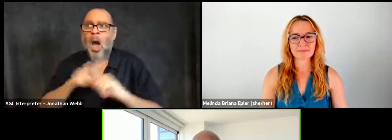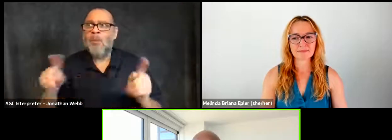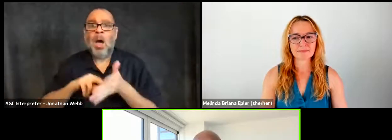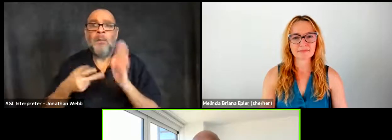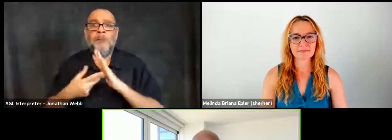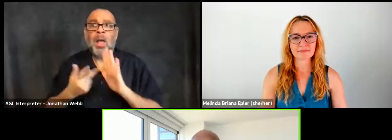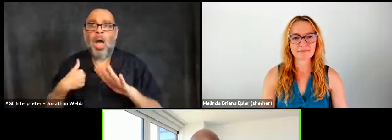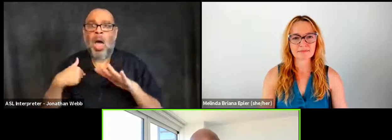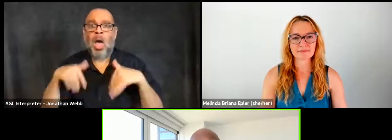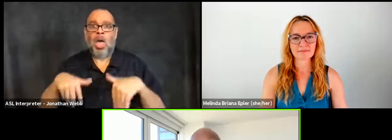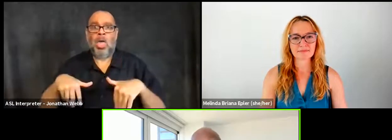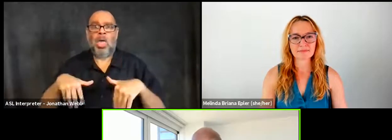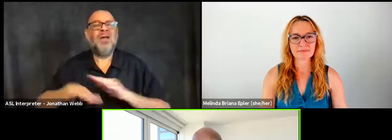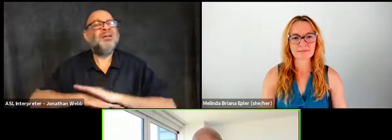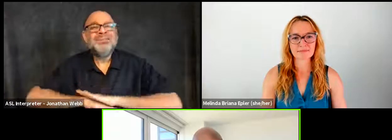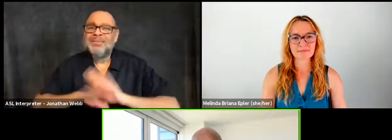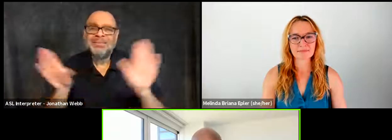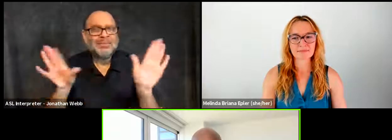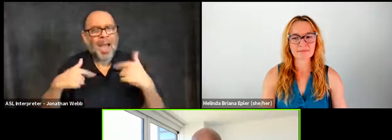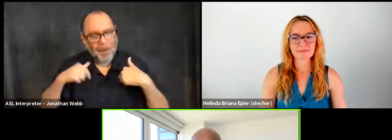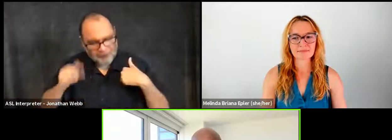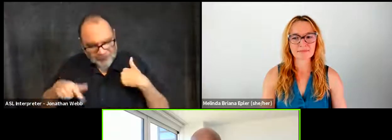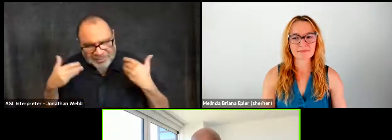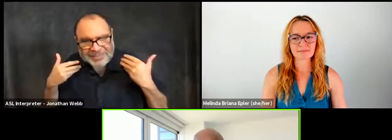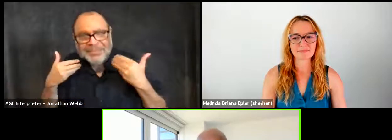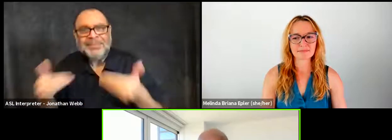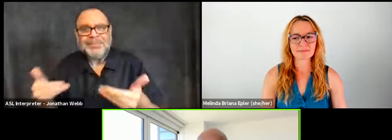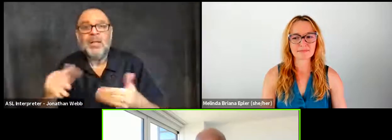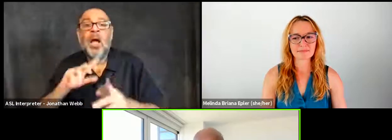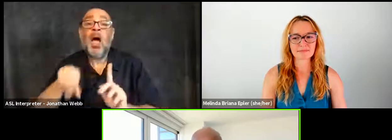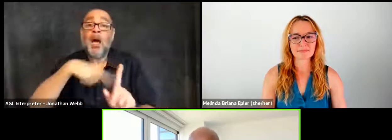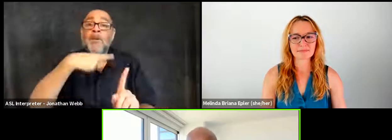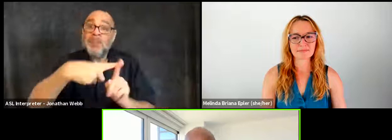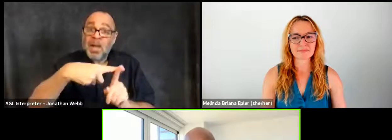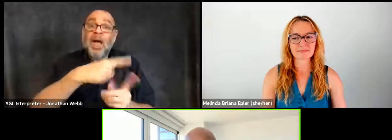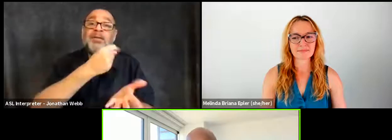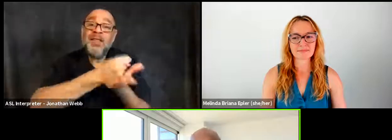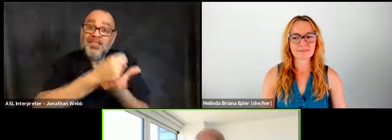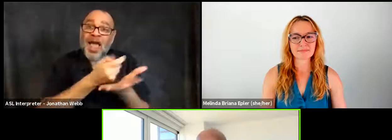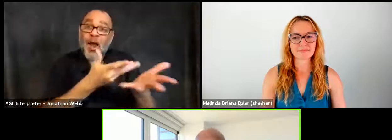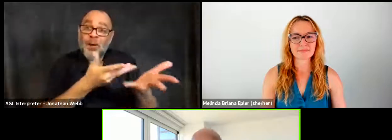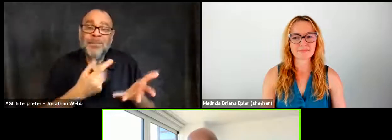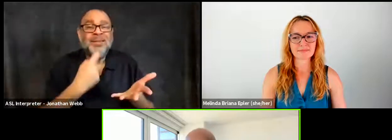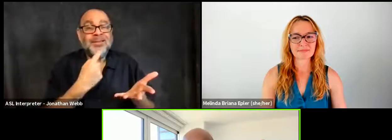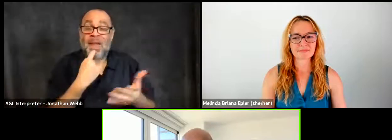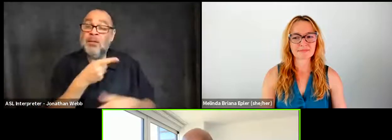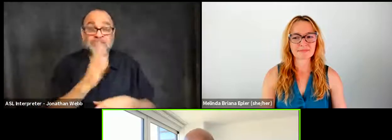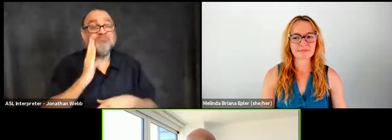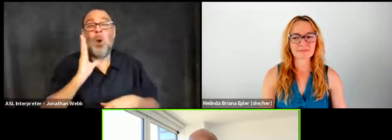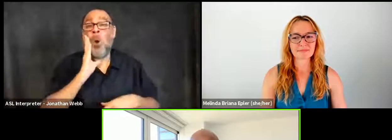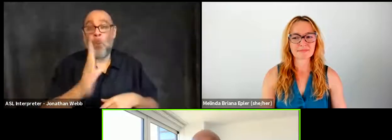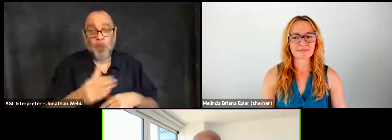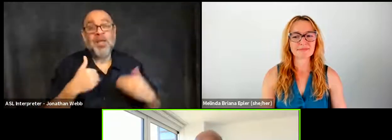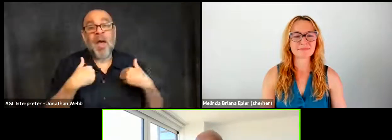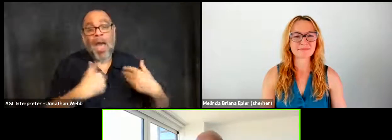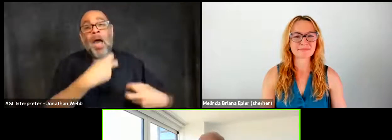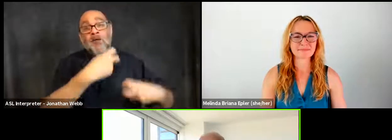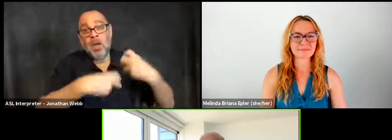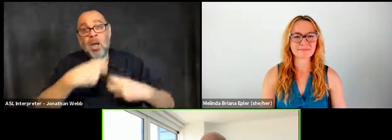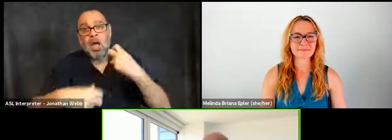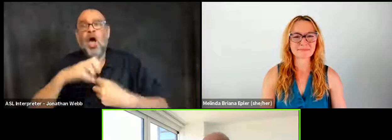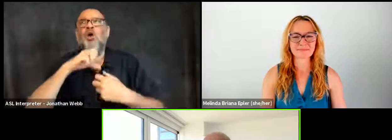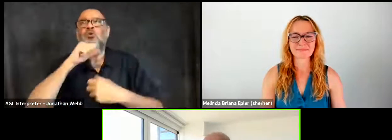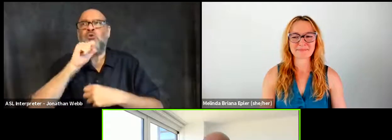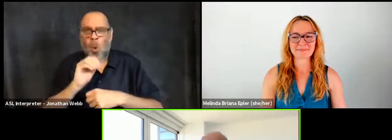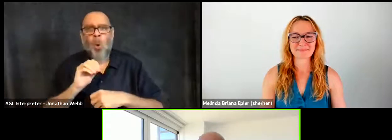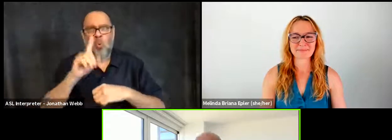And that's, but also, like my therapist said, prepare for mayhem and hope for the best, plan for the worst. So that's why I have a